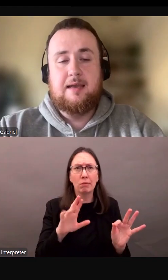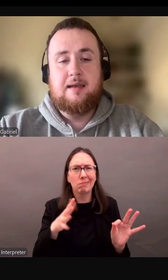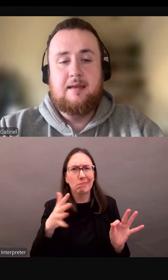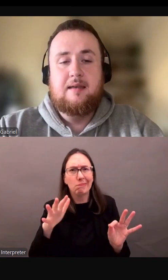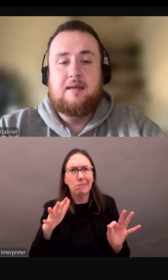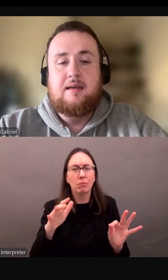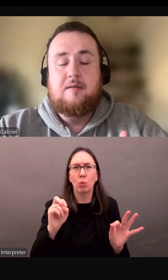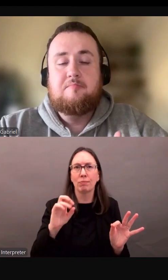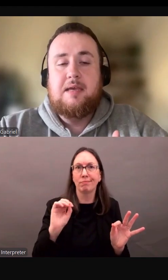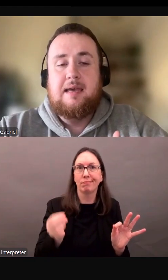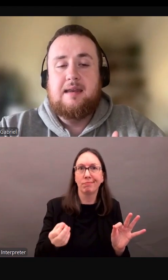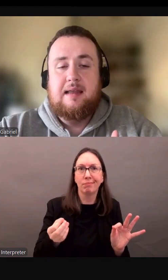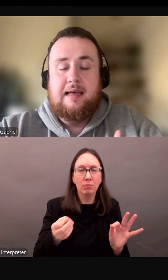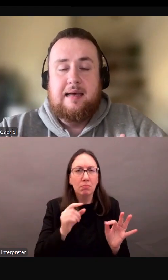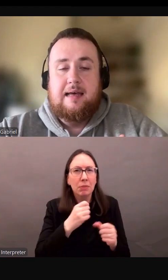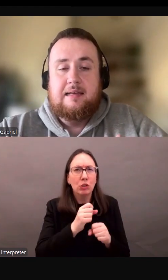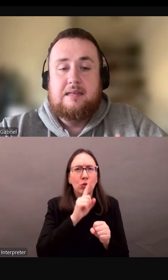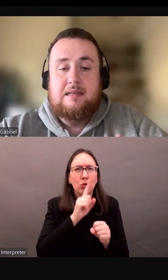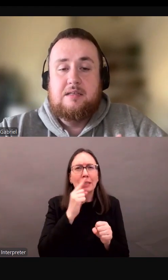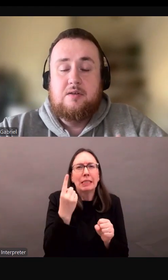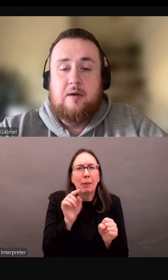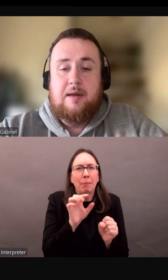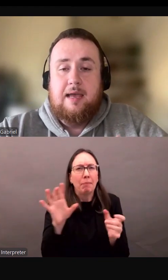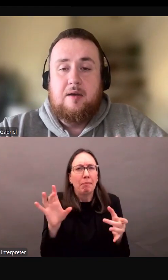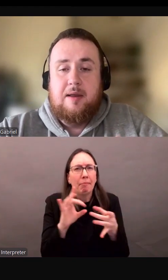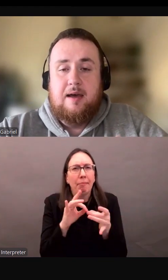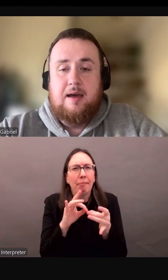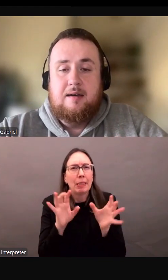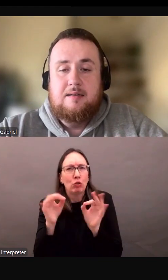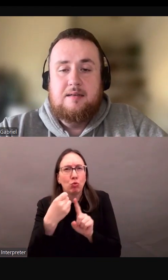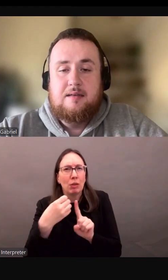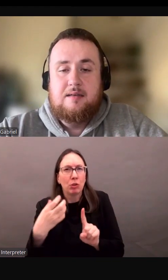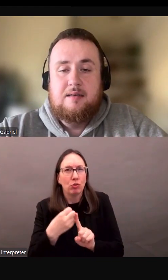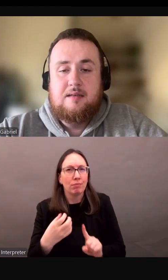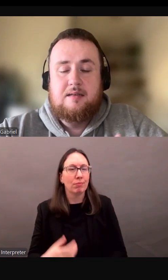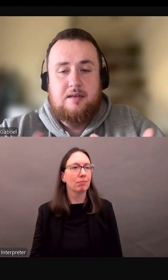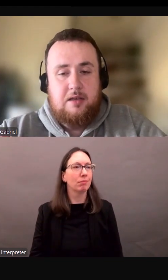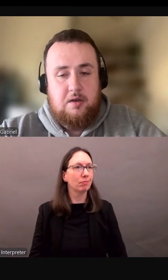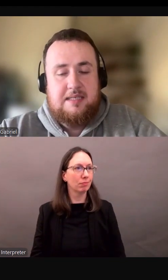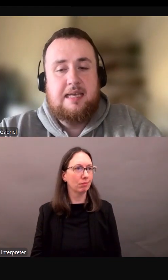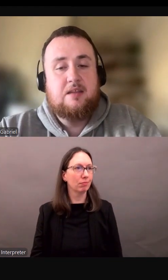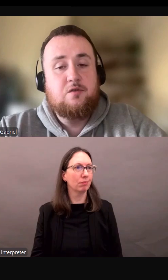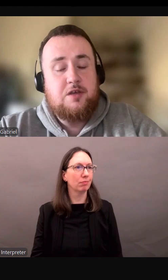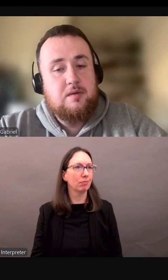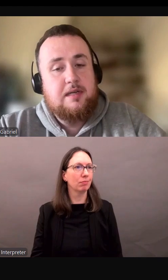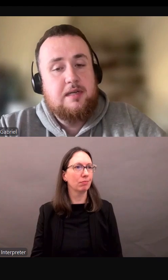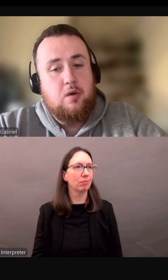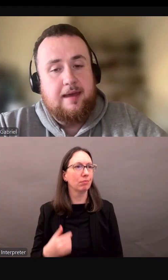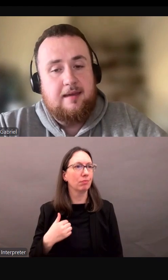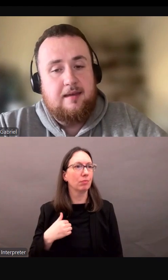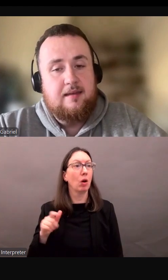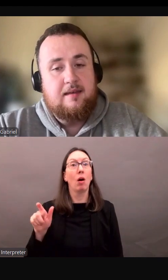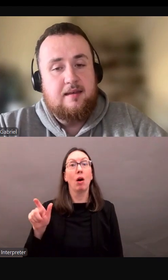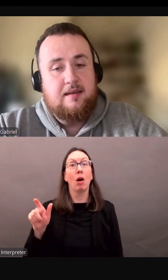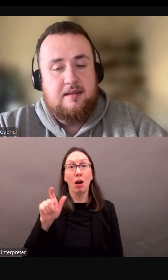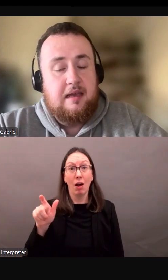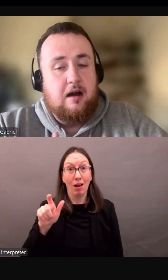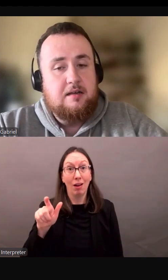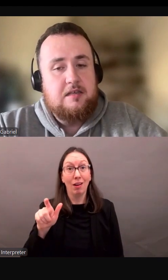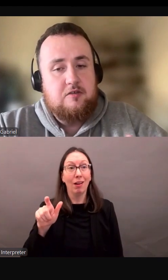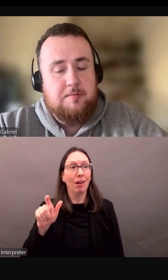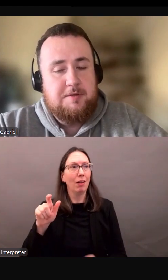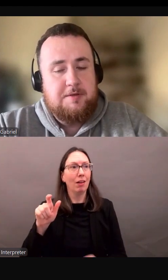something, be it so that when I come along, you can see it's visually showing the